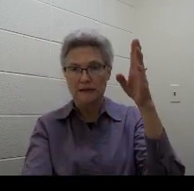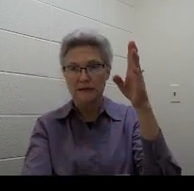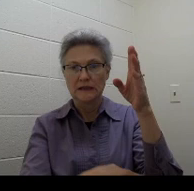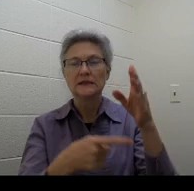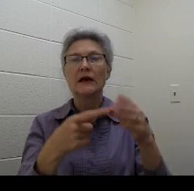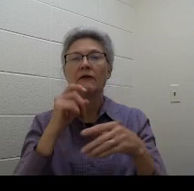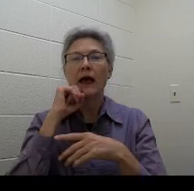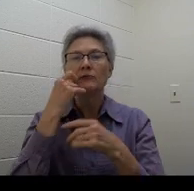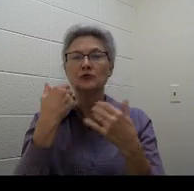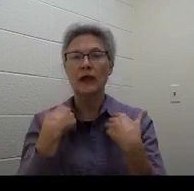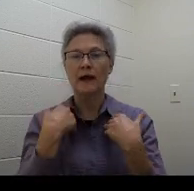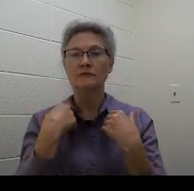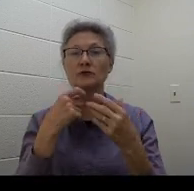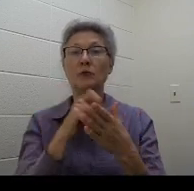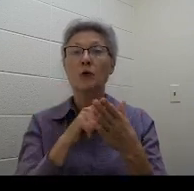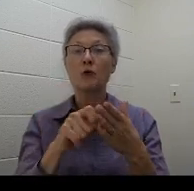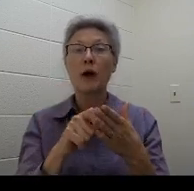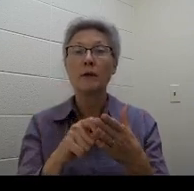going to write my problem out.